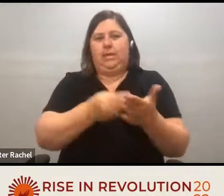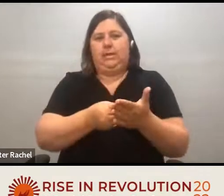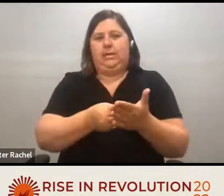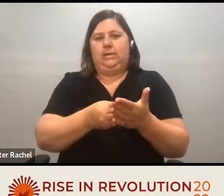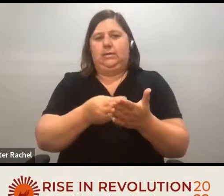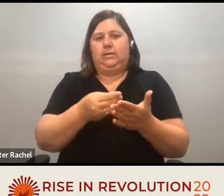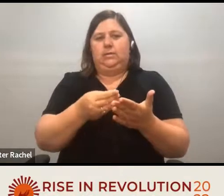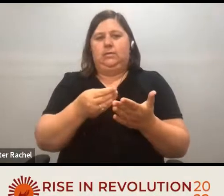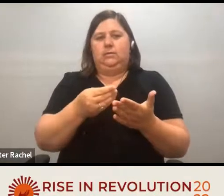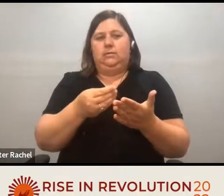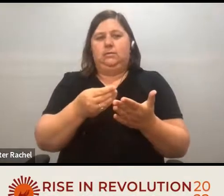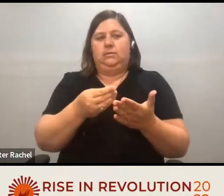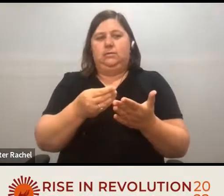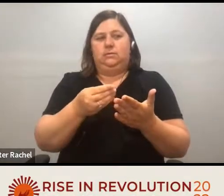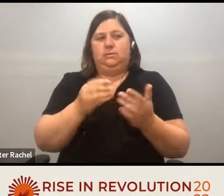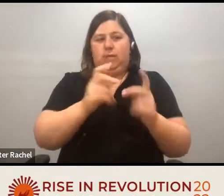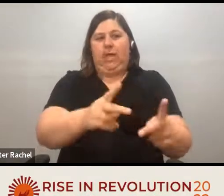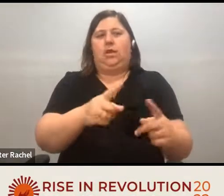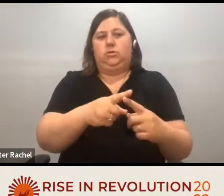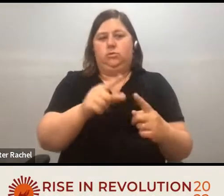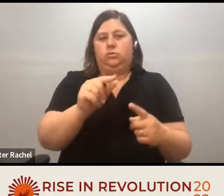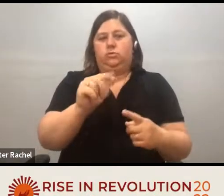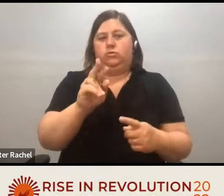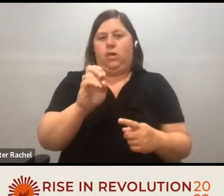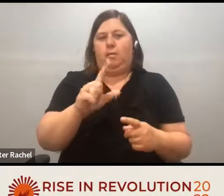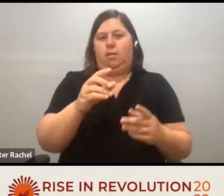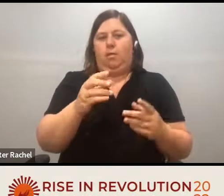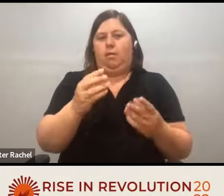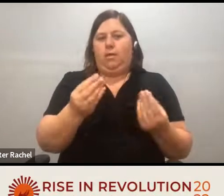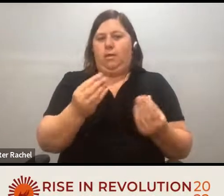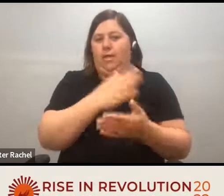into tribal hands. And I've heard of some other states doing that too.